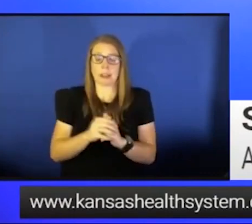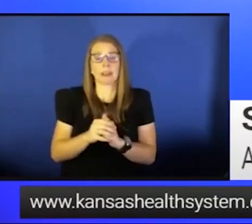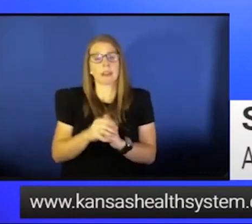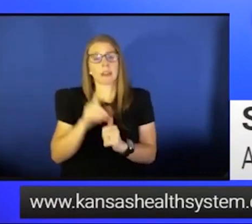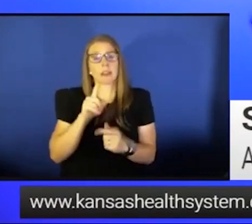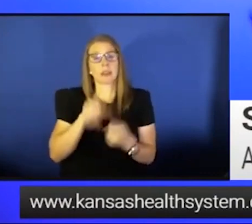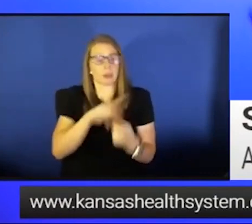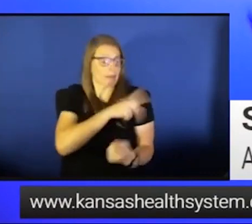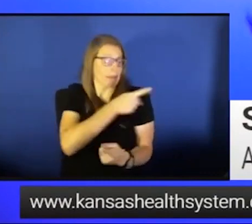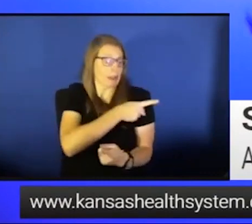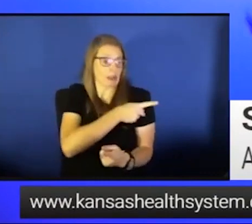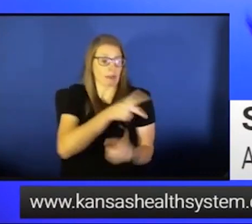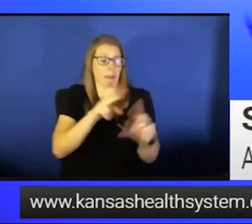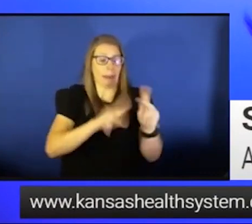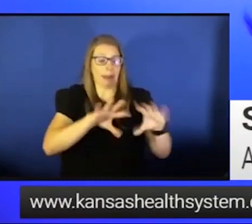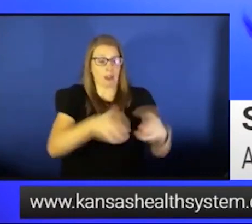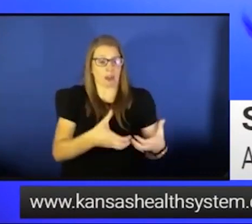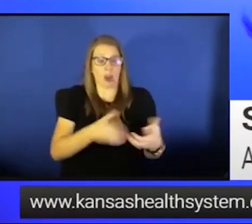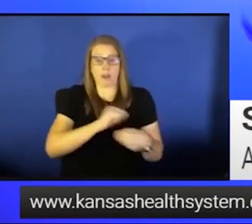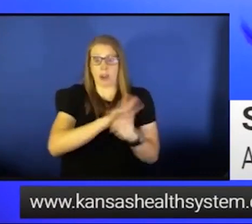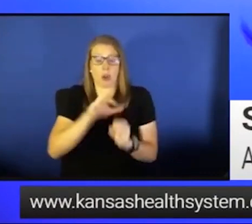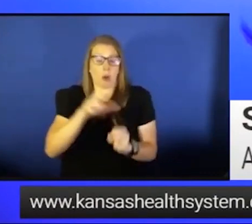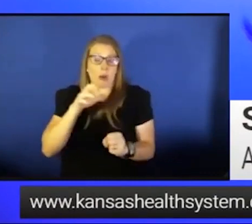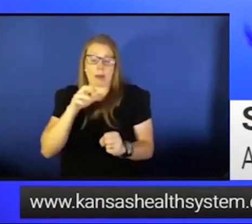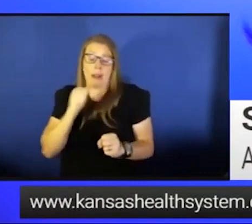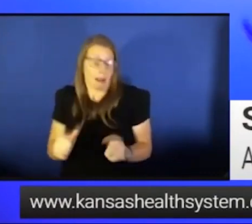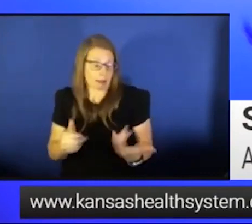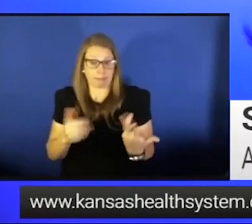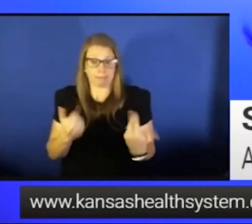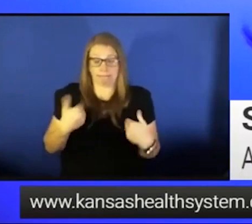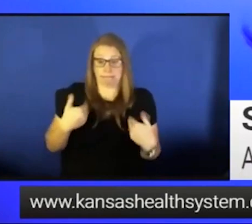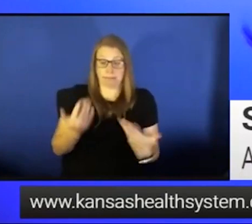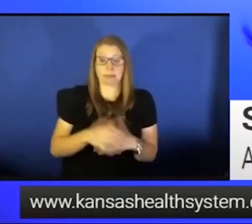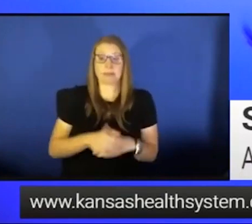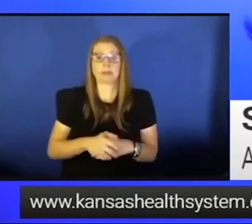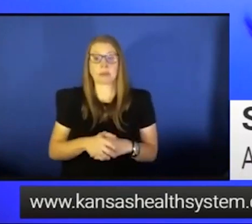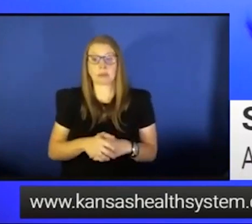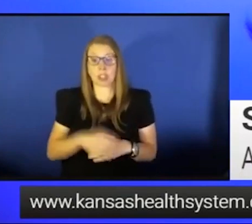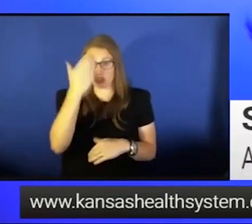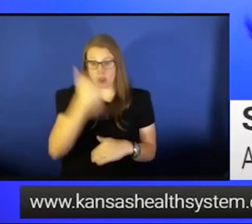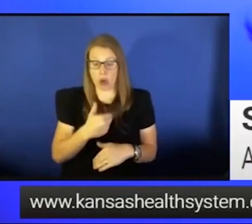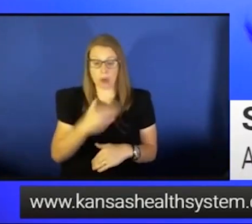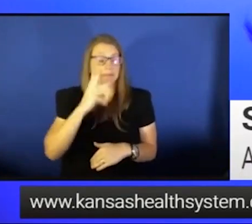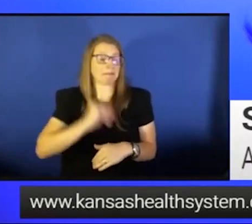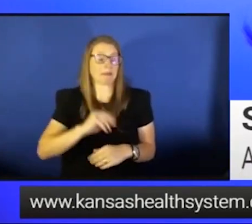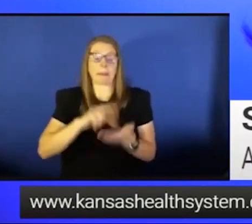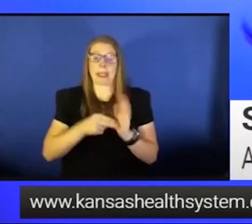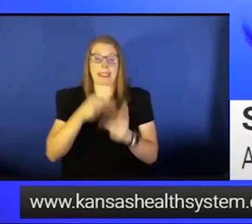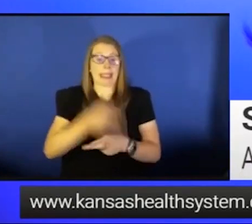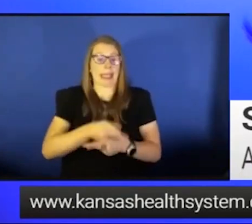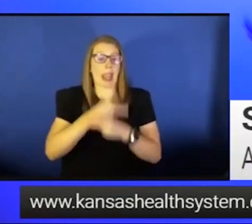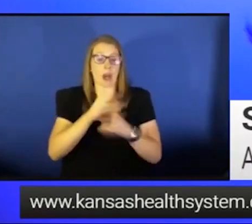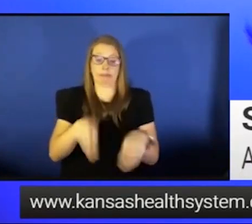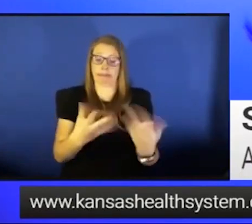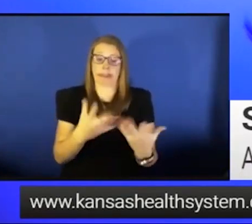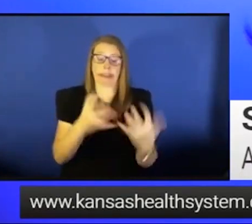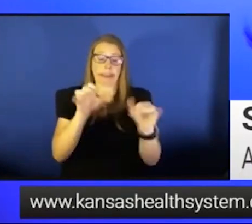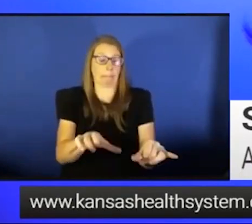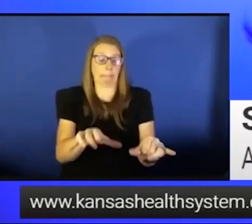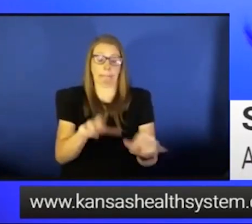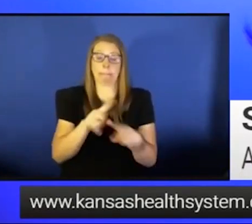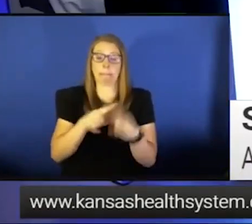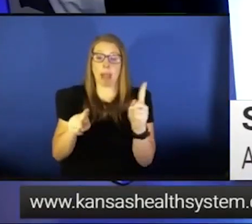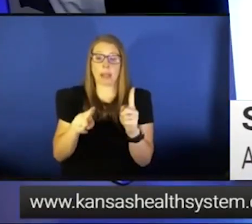whether they had COVID or they didn't have COVID, but if they were having a stroke, to deliver the same care. But it impacted, I would say, every area of stroke